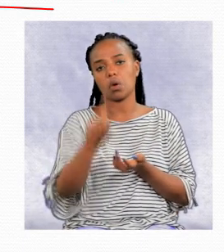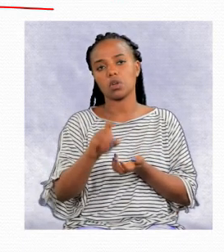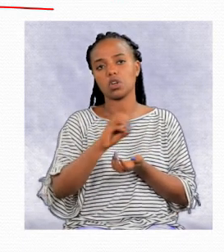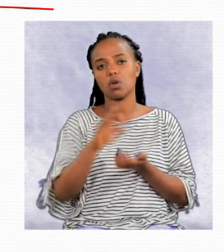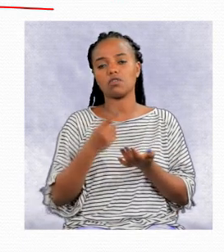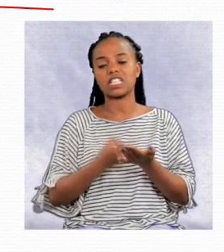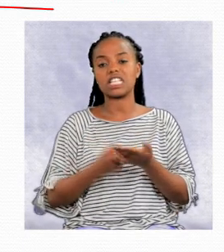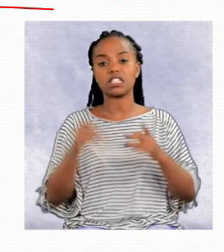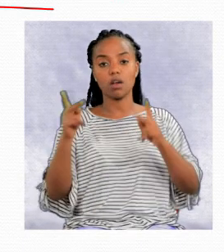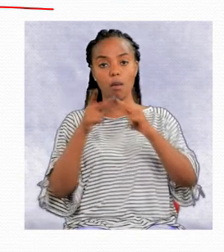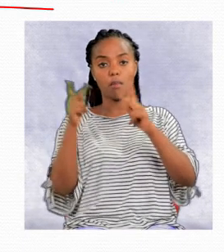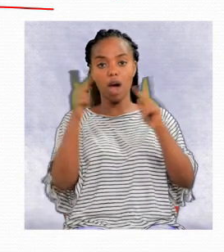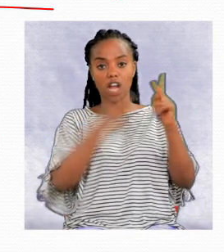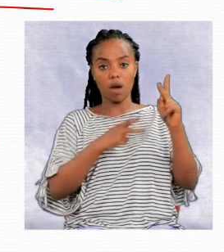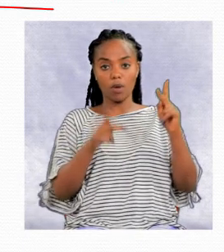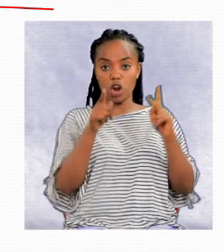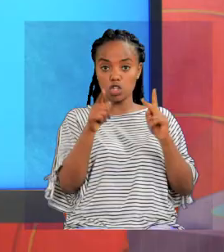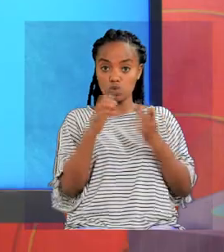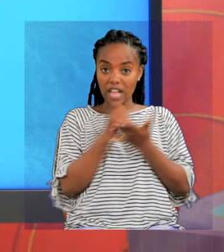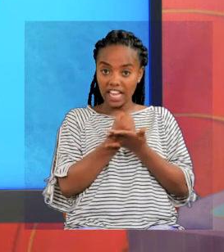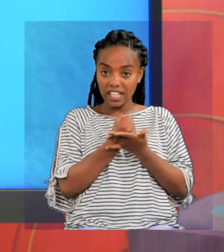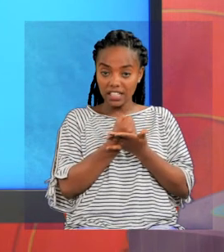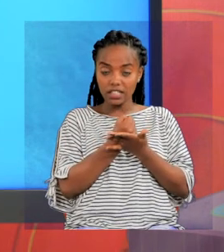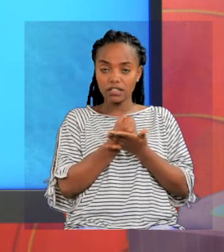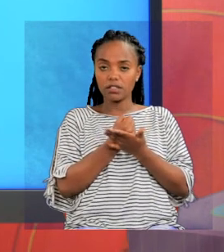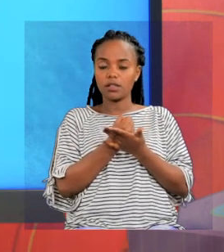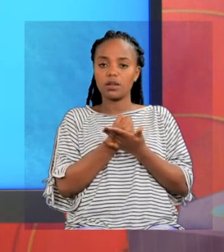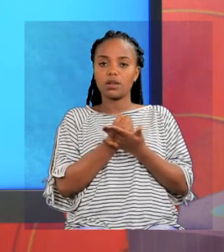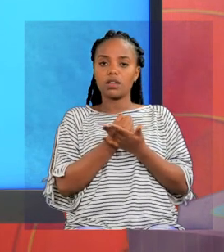this parabola, you take